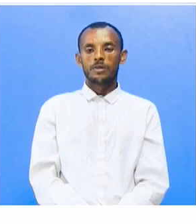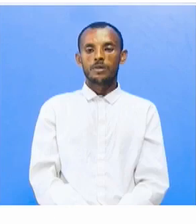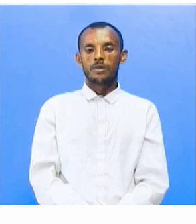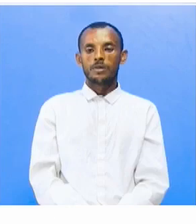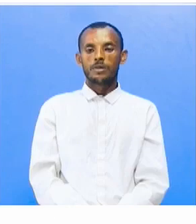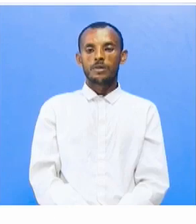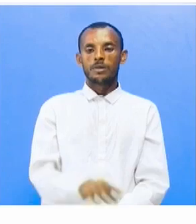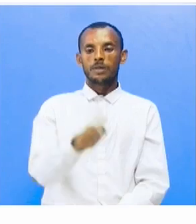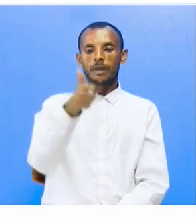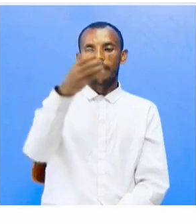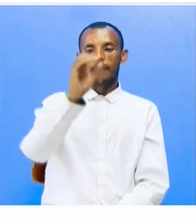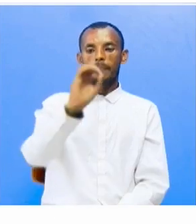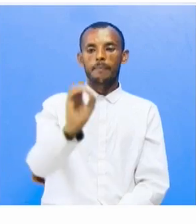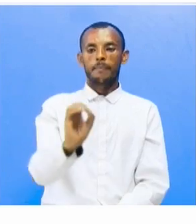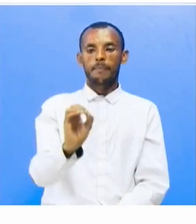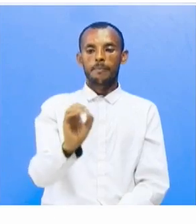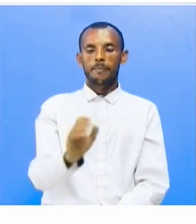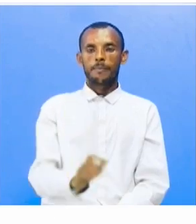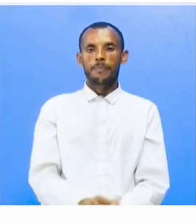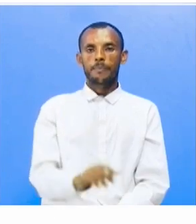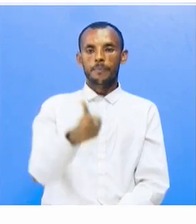10%